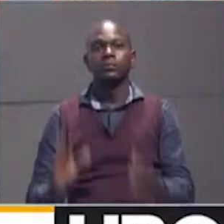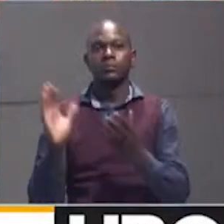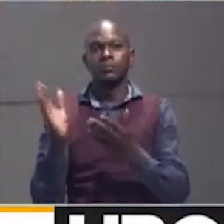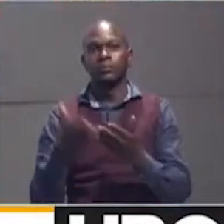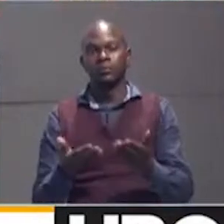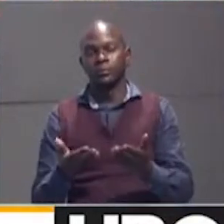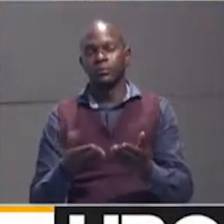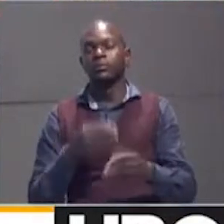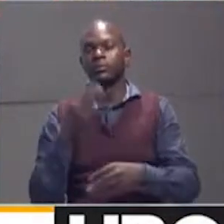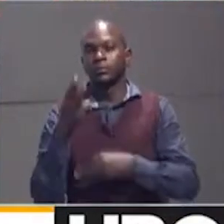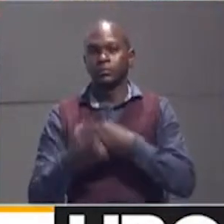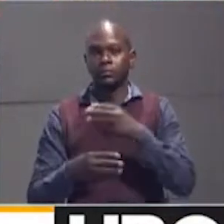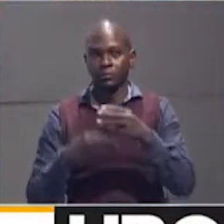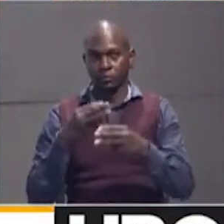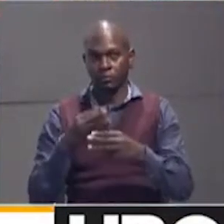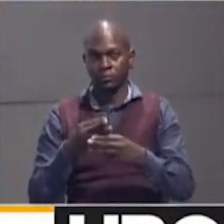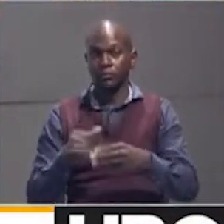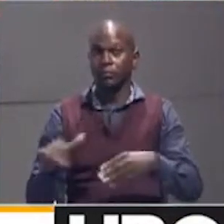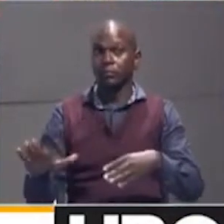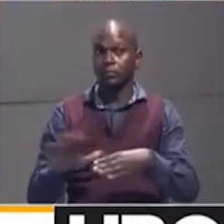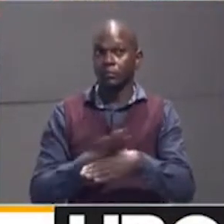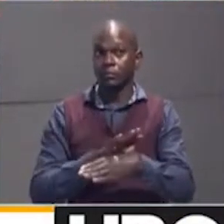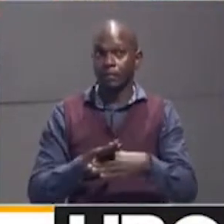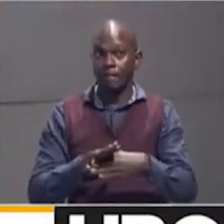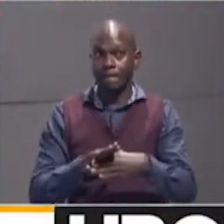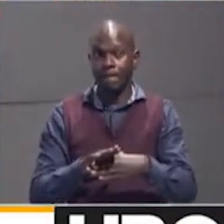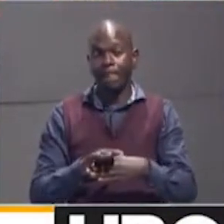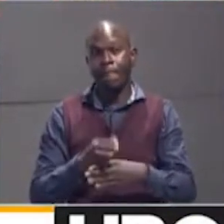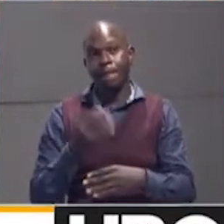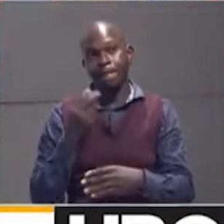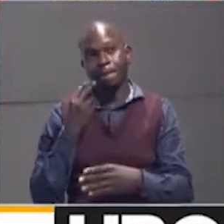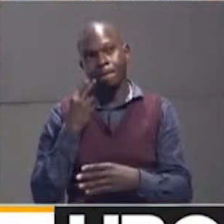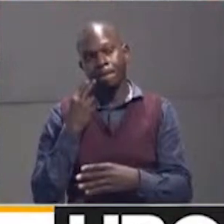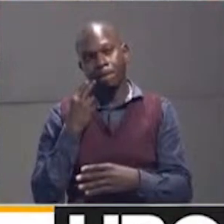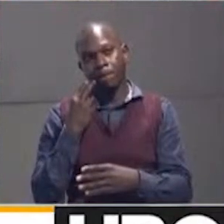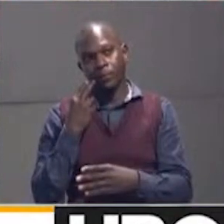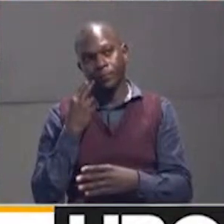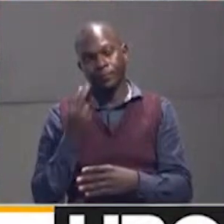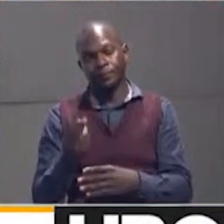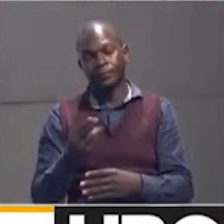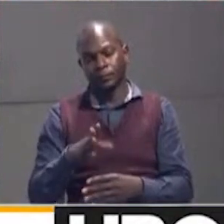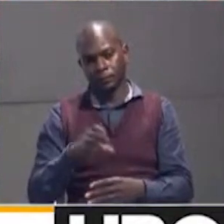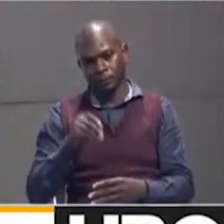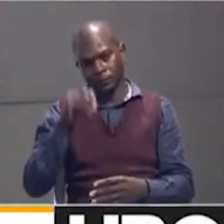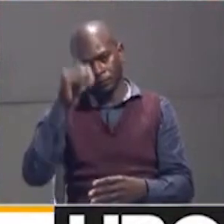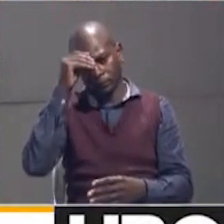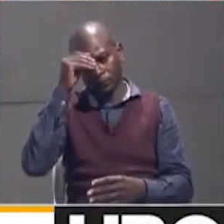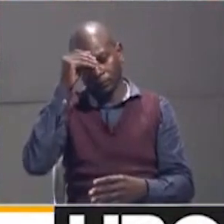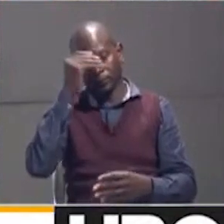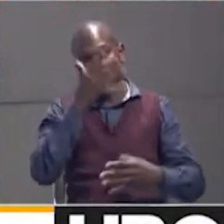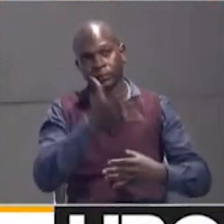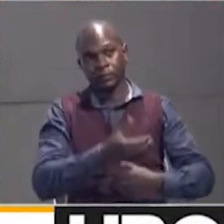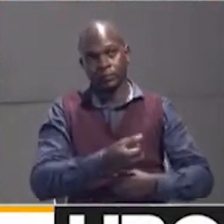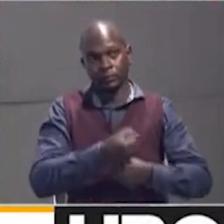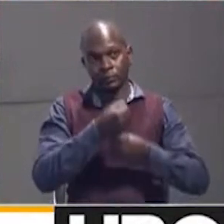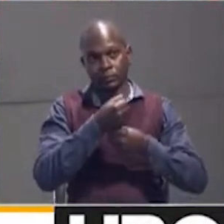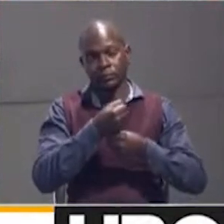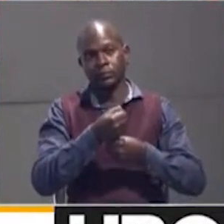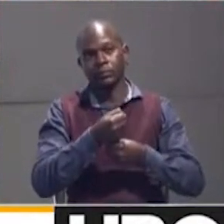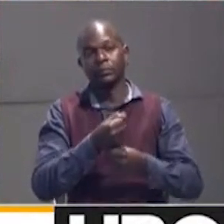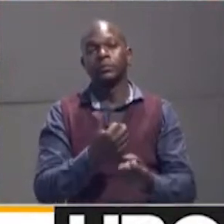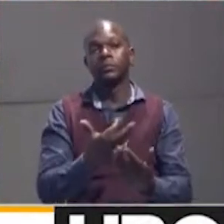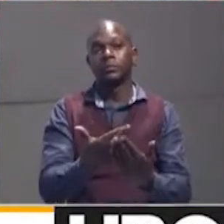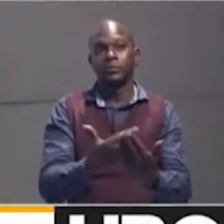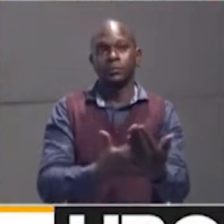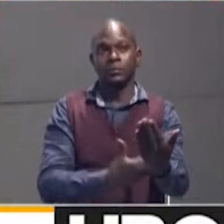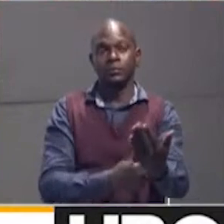Welcome to the world of business. Now, as we look into the education budgets, a report by